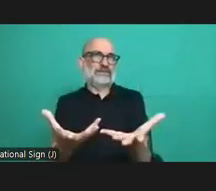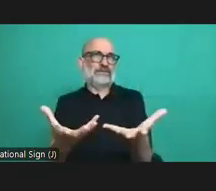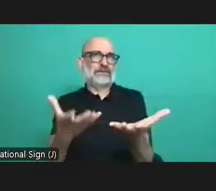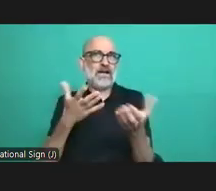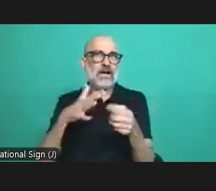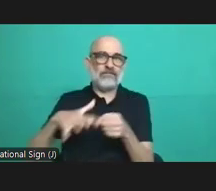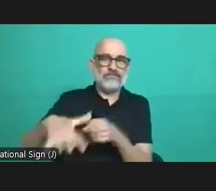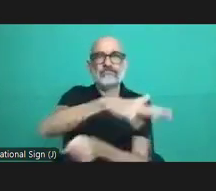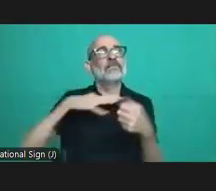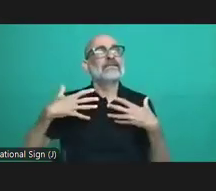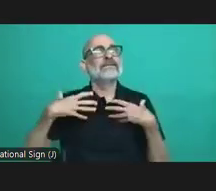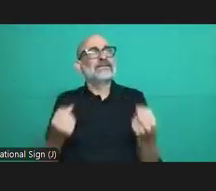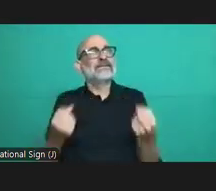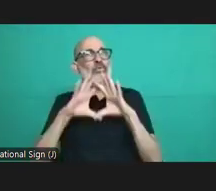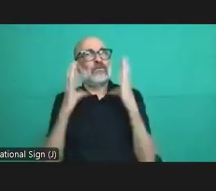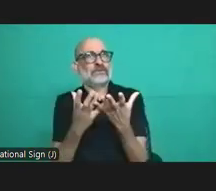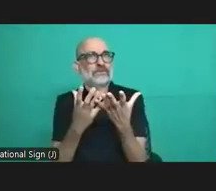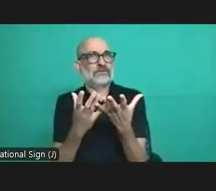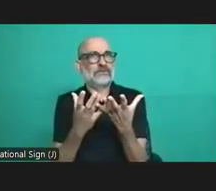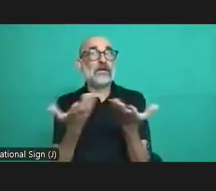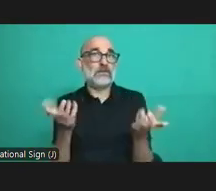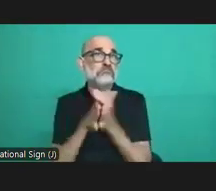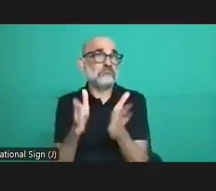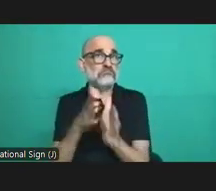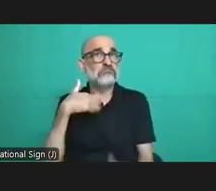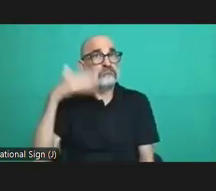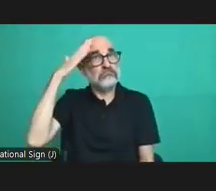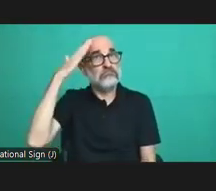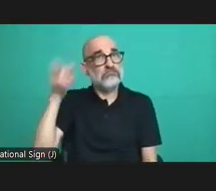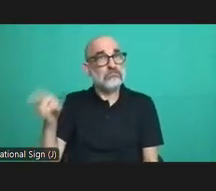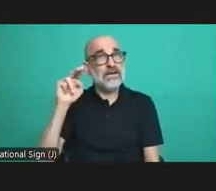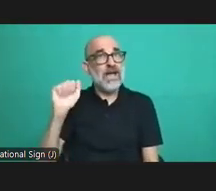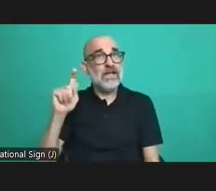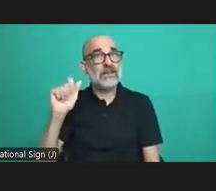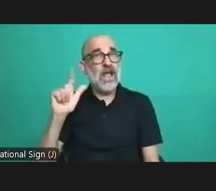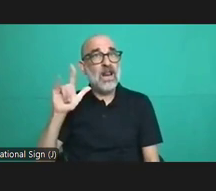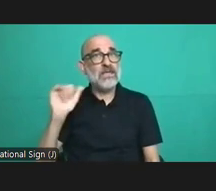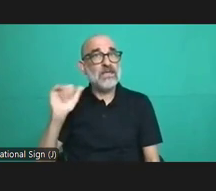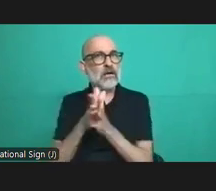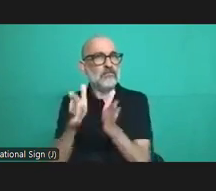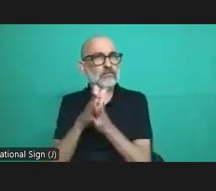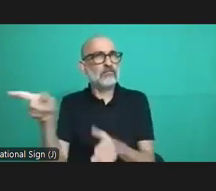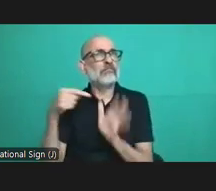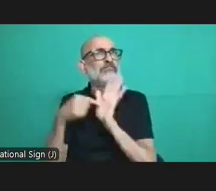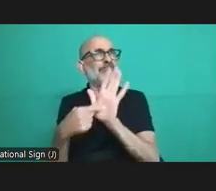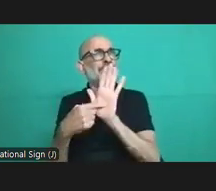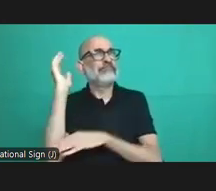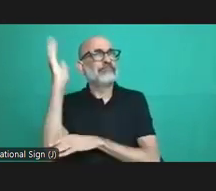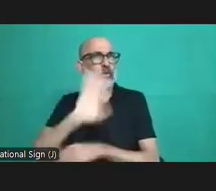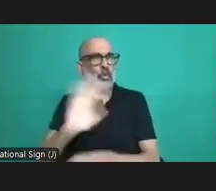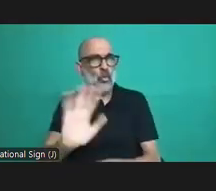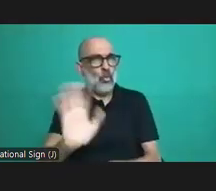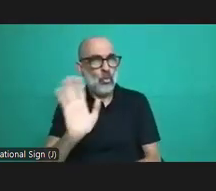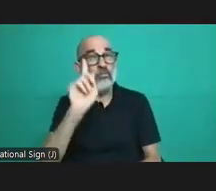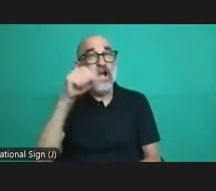you who don't know what the medical benefit scheme is, it's kind of functions like a quasi-insurance, but it's also